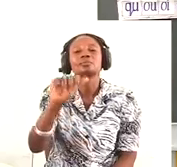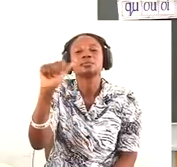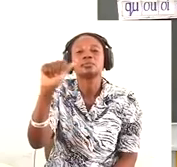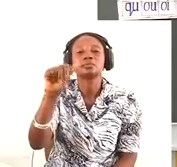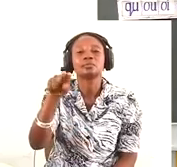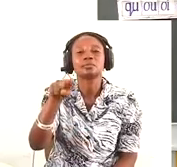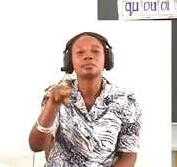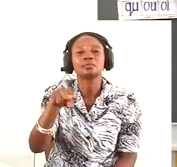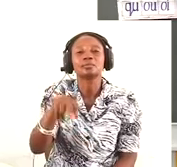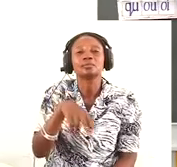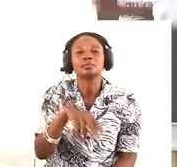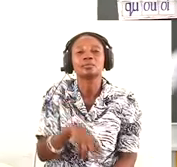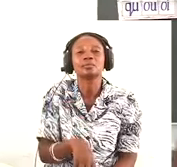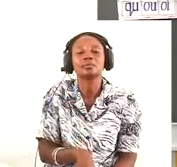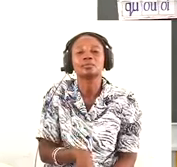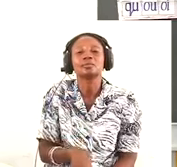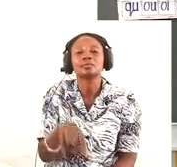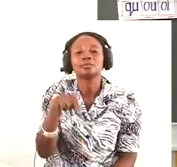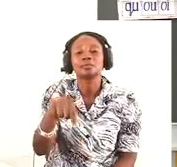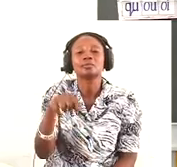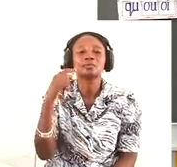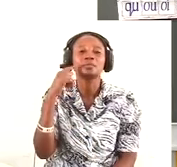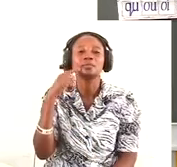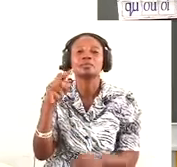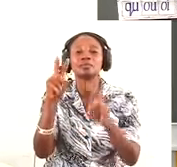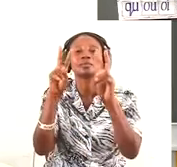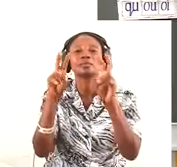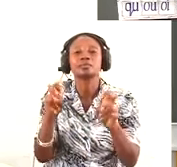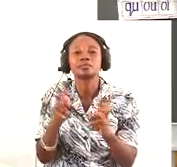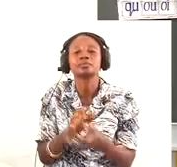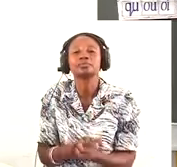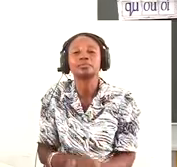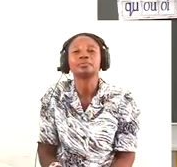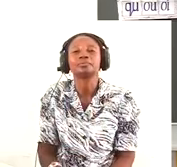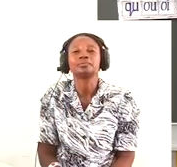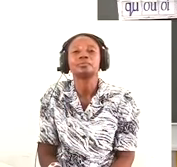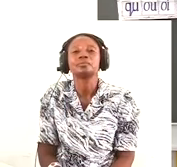that will be our today's lesson.